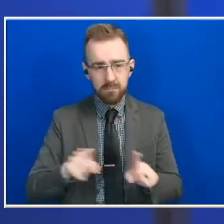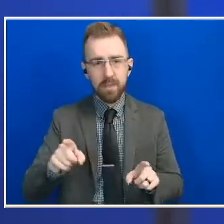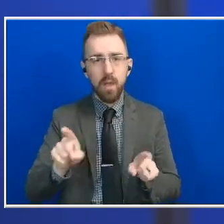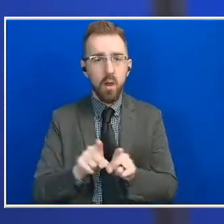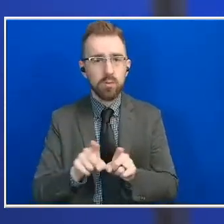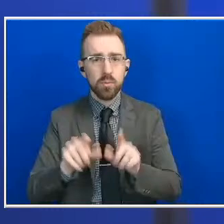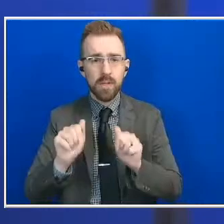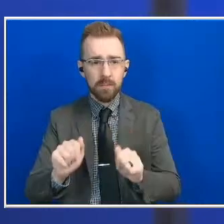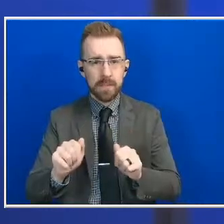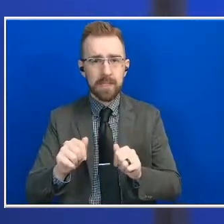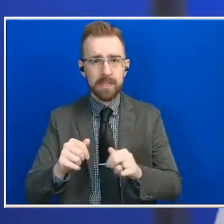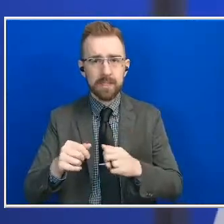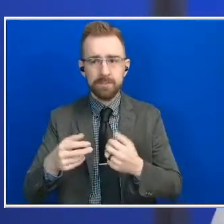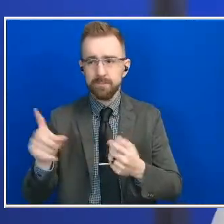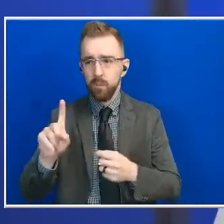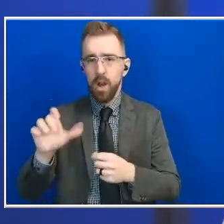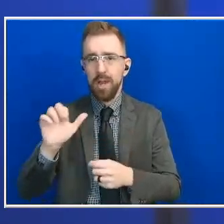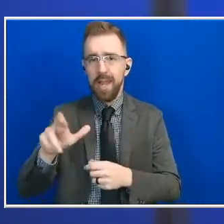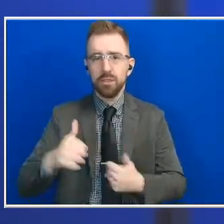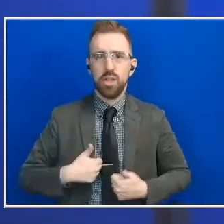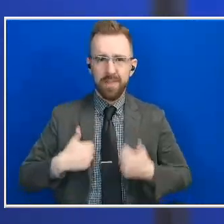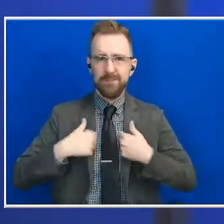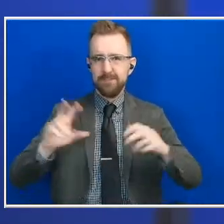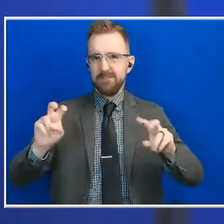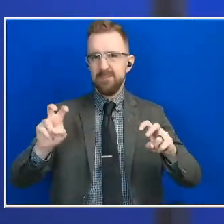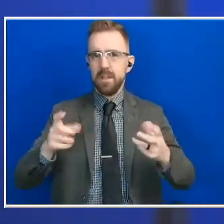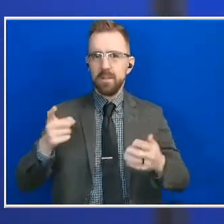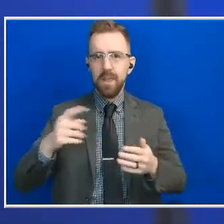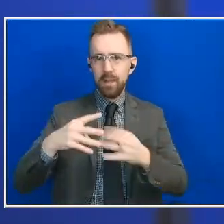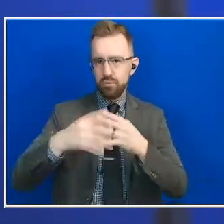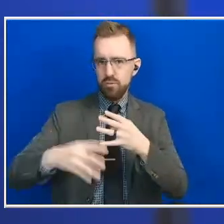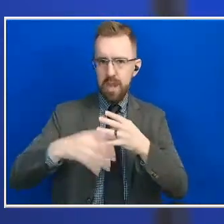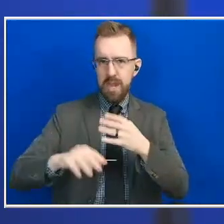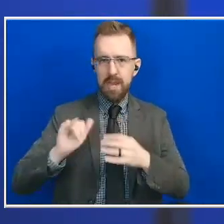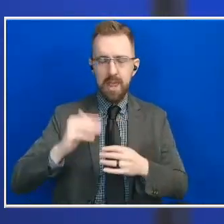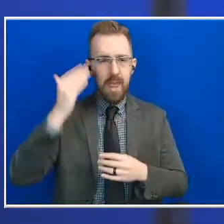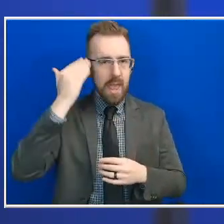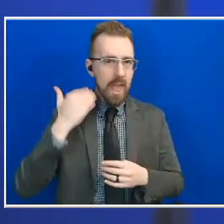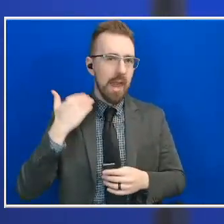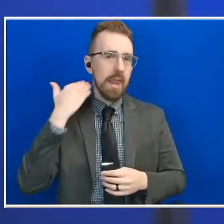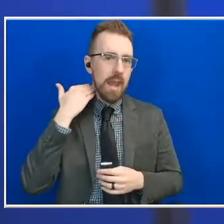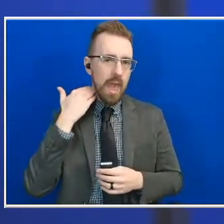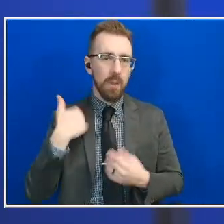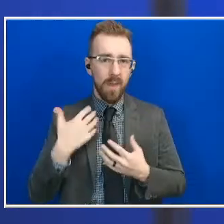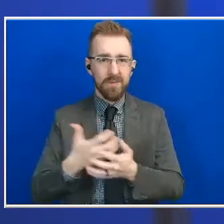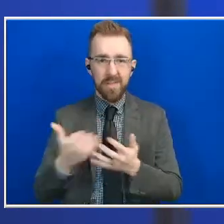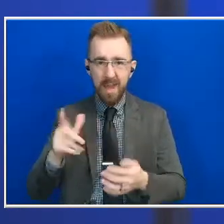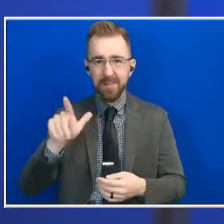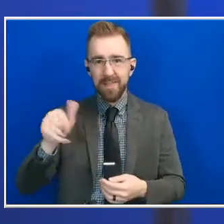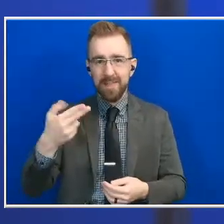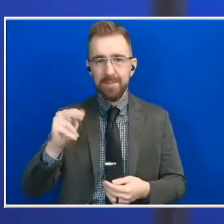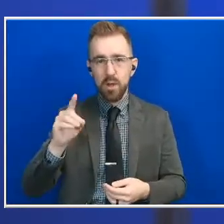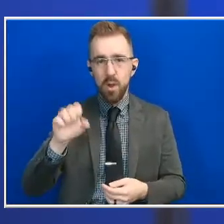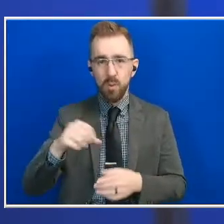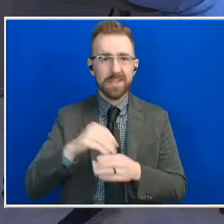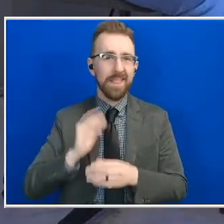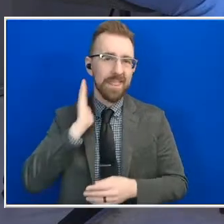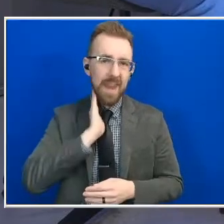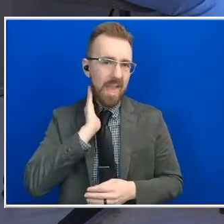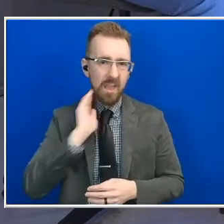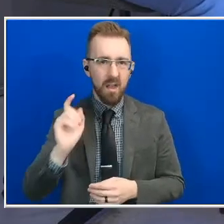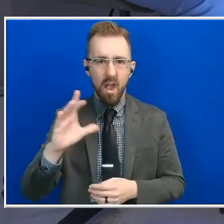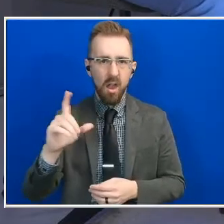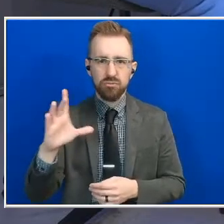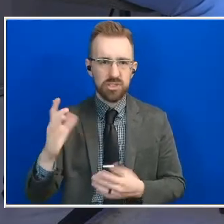cancer. And so they drain all parts of the head and neck. And we have a lot of lymph nodes in our neck area, hundreds. Yeah, before I got the